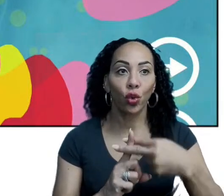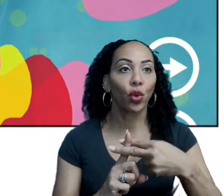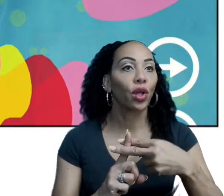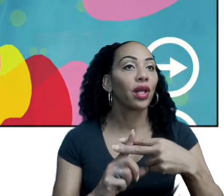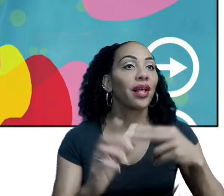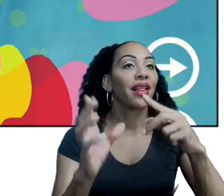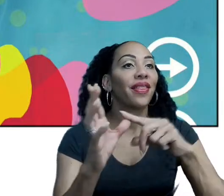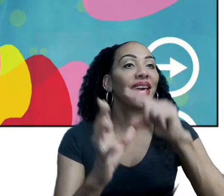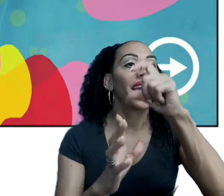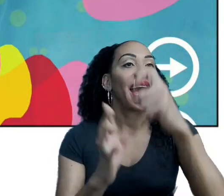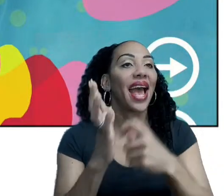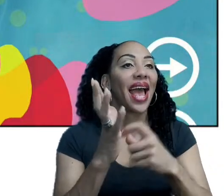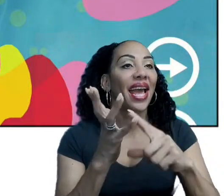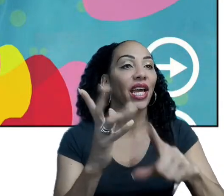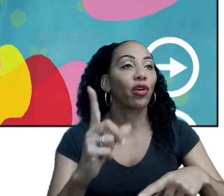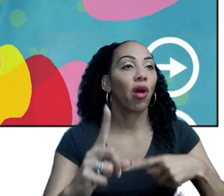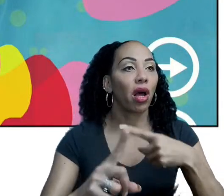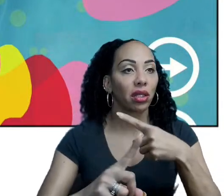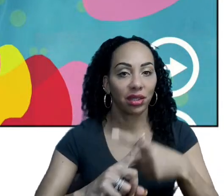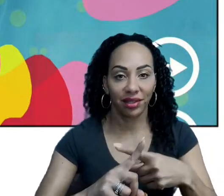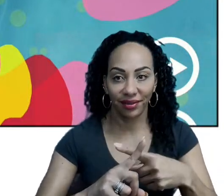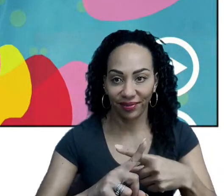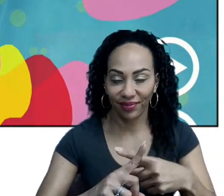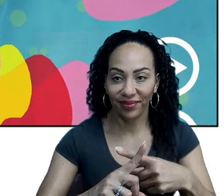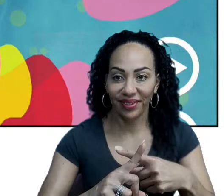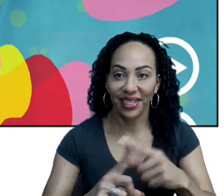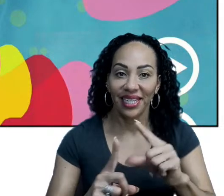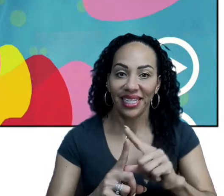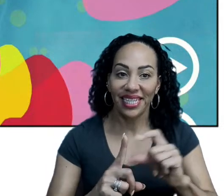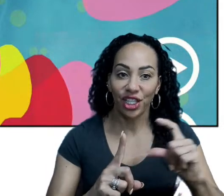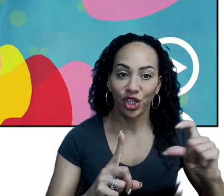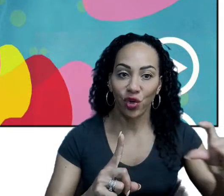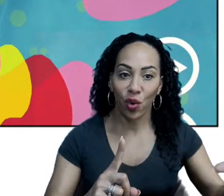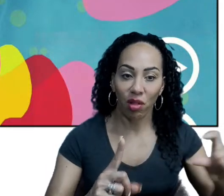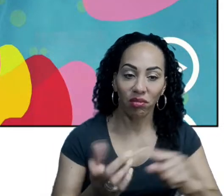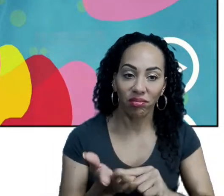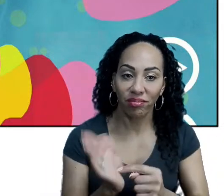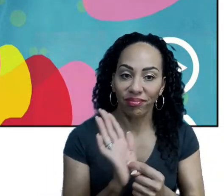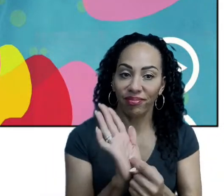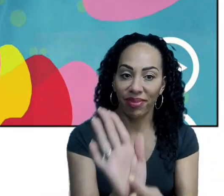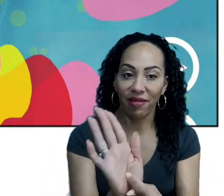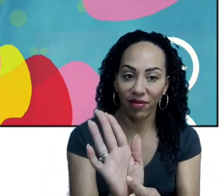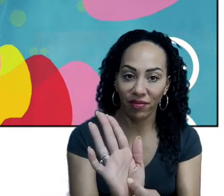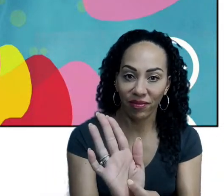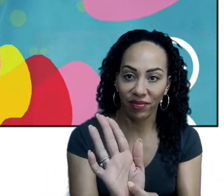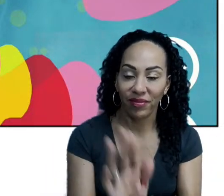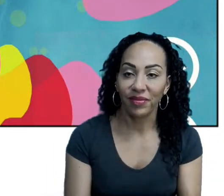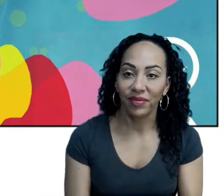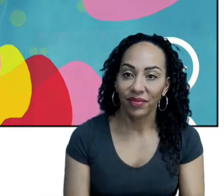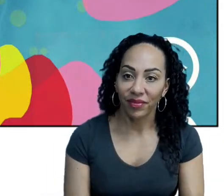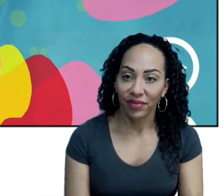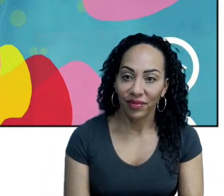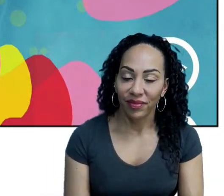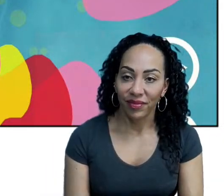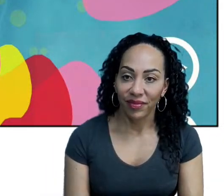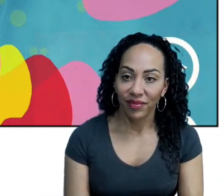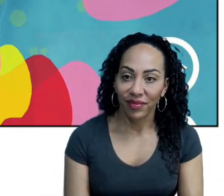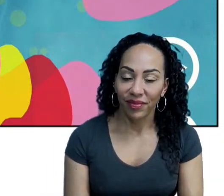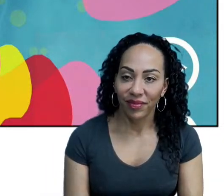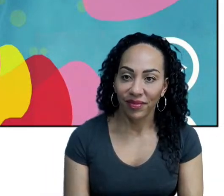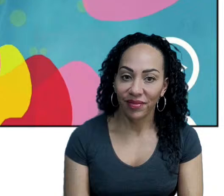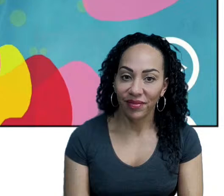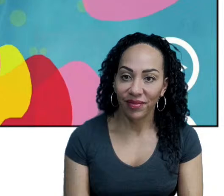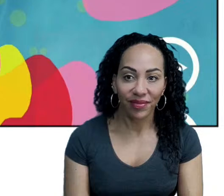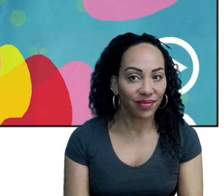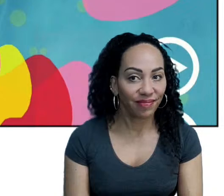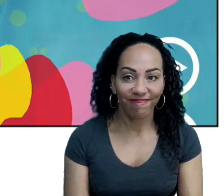at the Riverfront. Then the following 2 years really ramped up again. So we